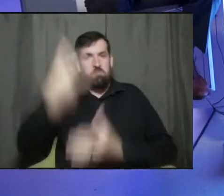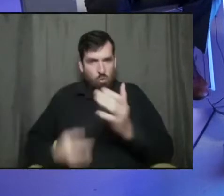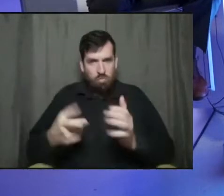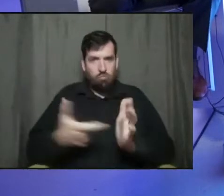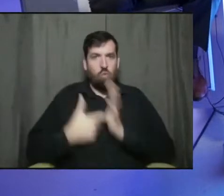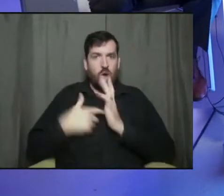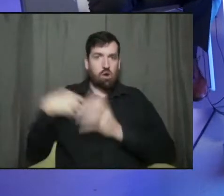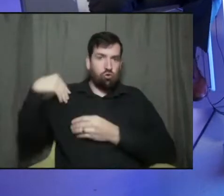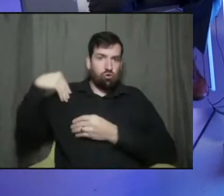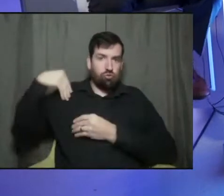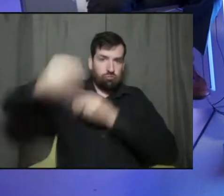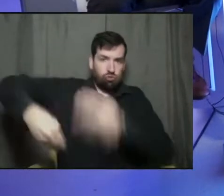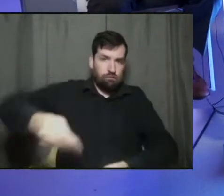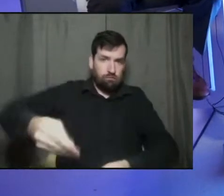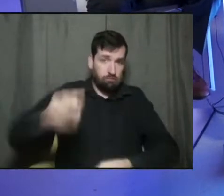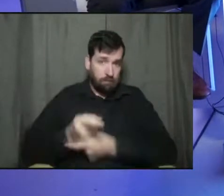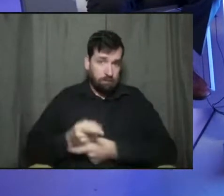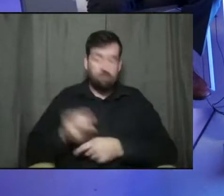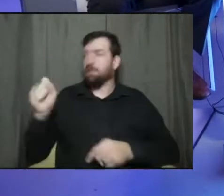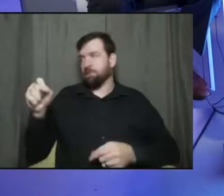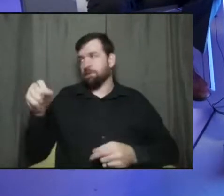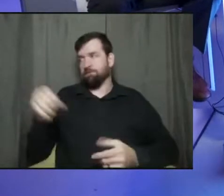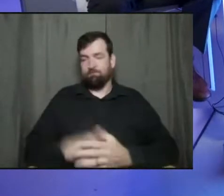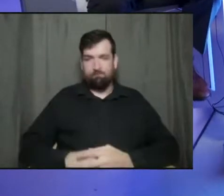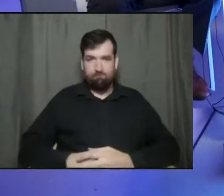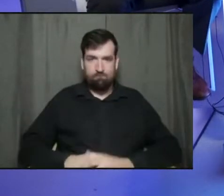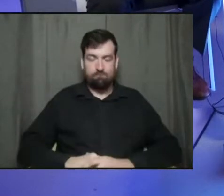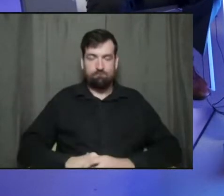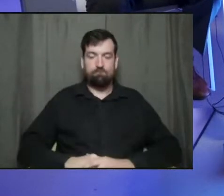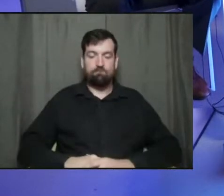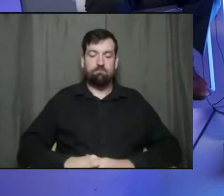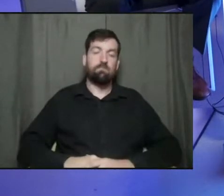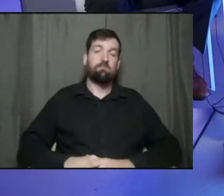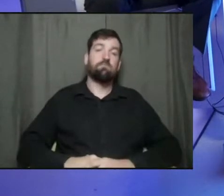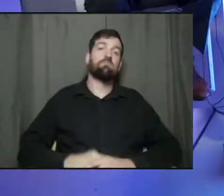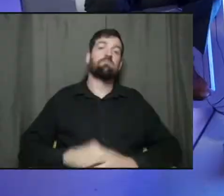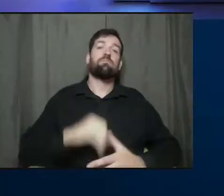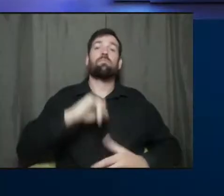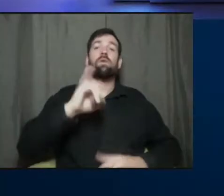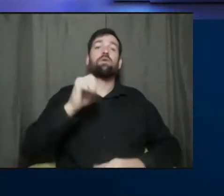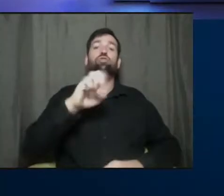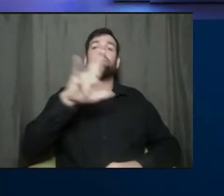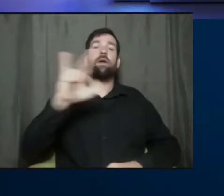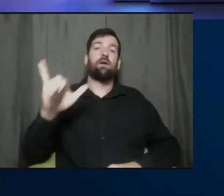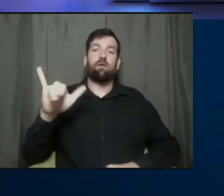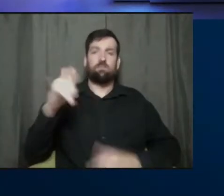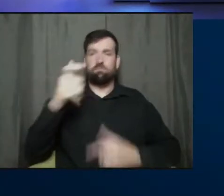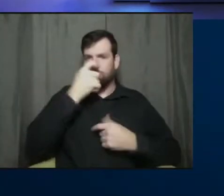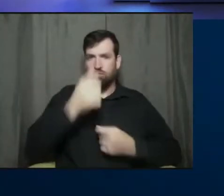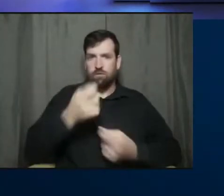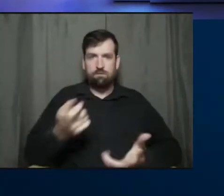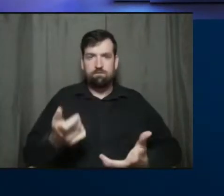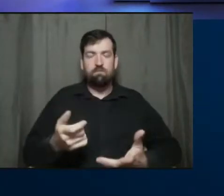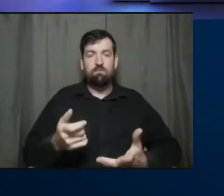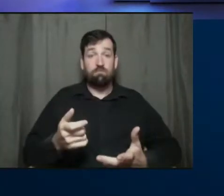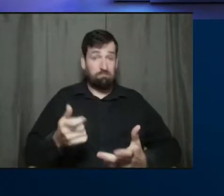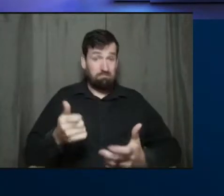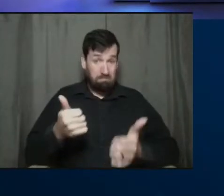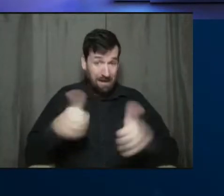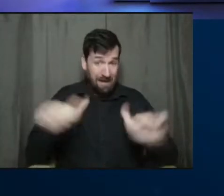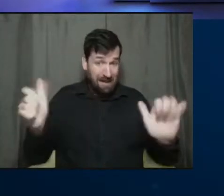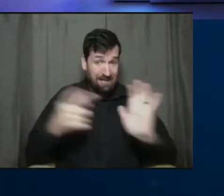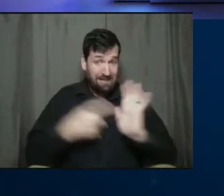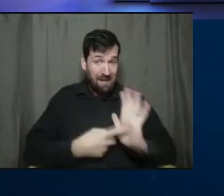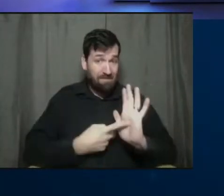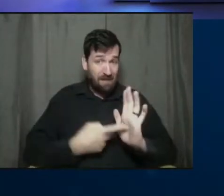mom and dad have to be carriers. Yes. Okay. Jerry was just interested if there was any at all side effects of